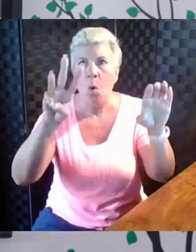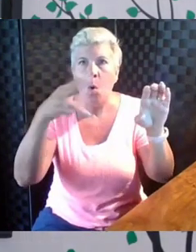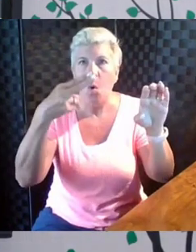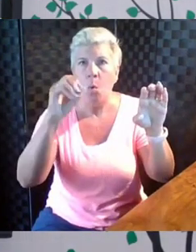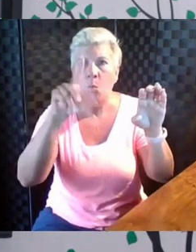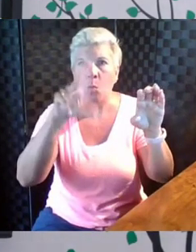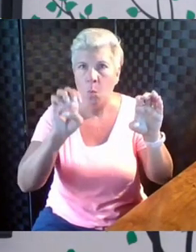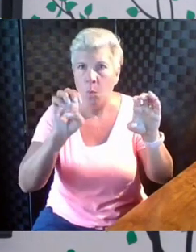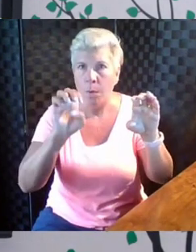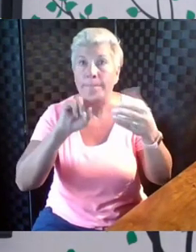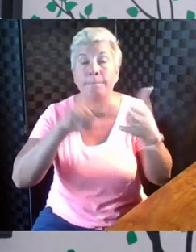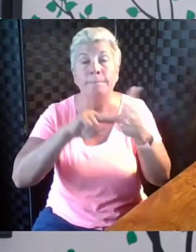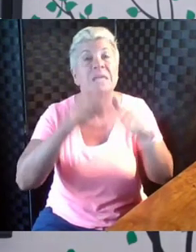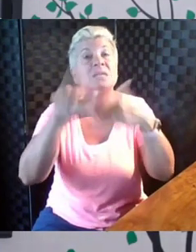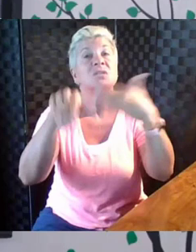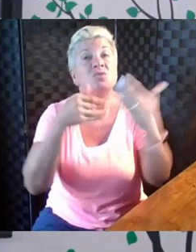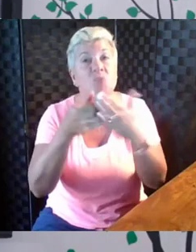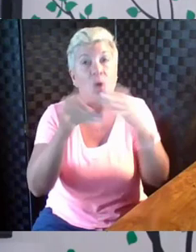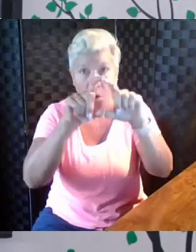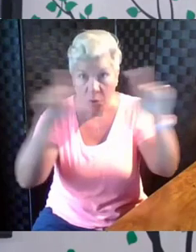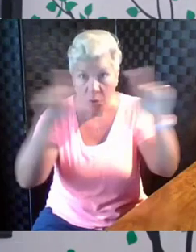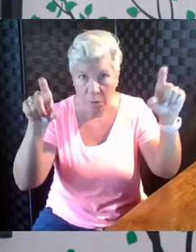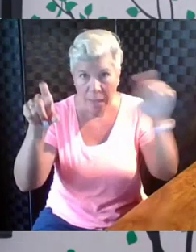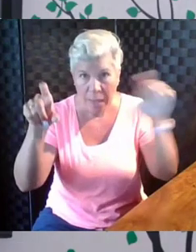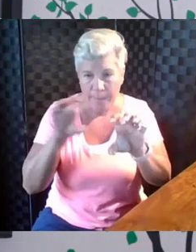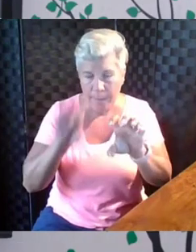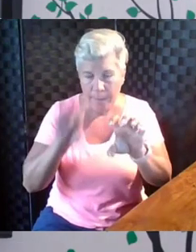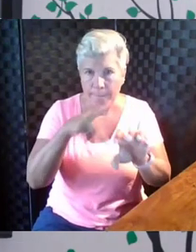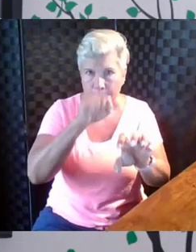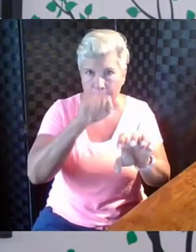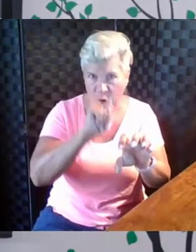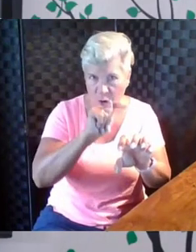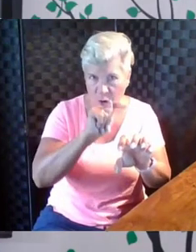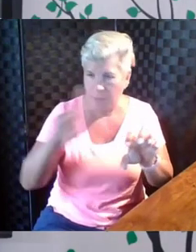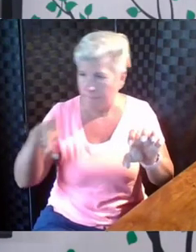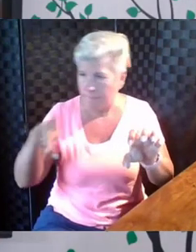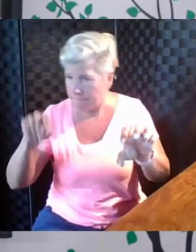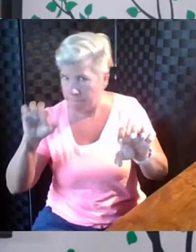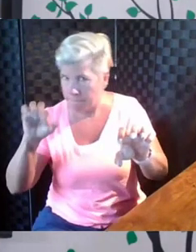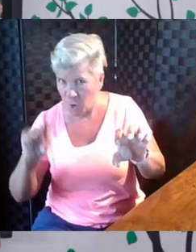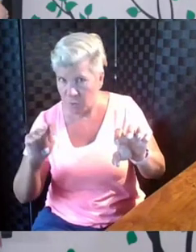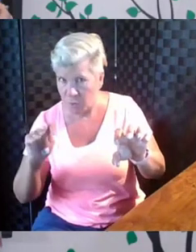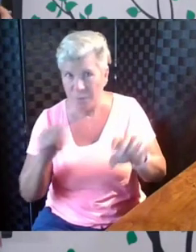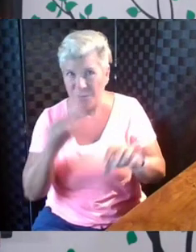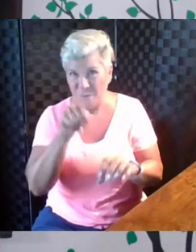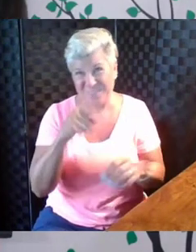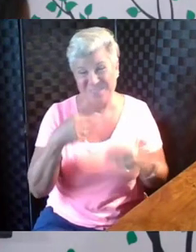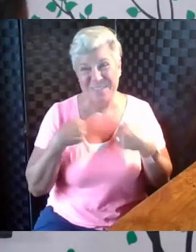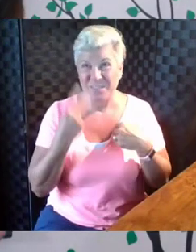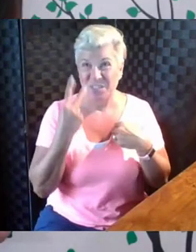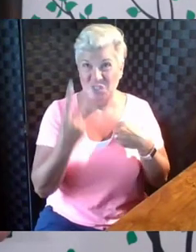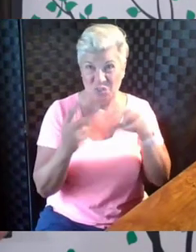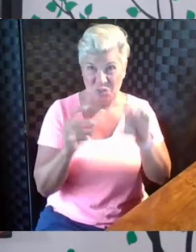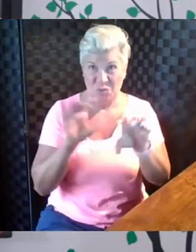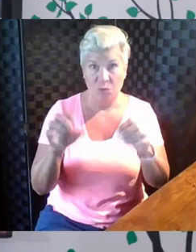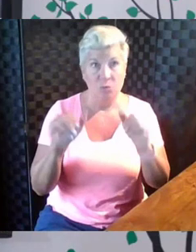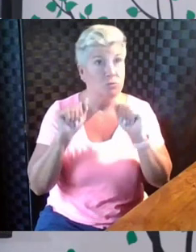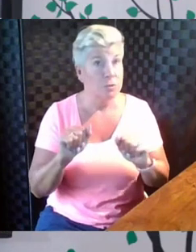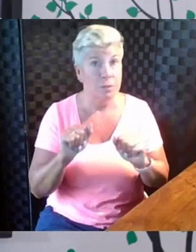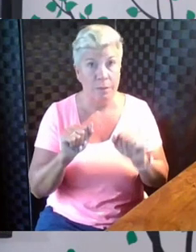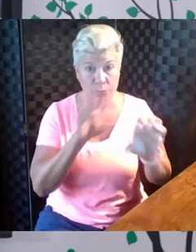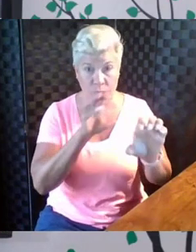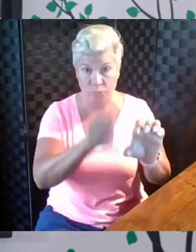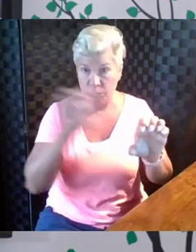whole and then we show the parts. Now for this one I have 2 parts, but you could have